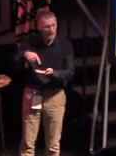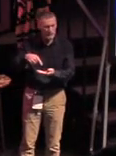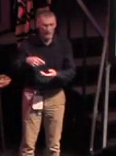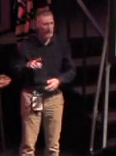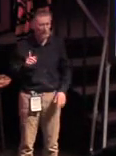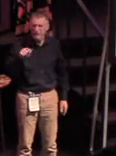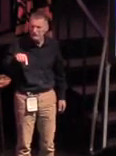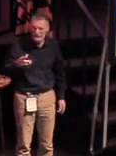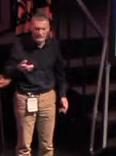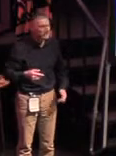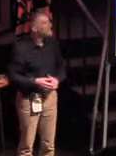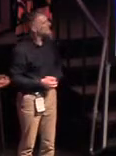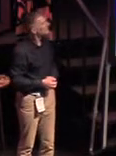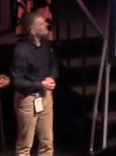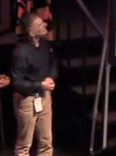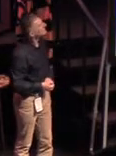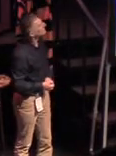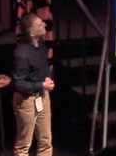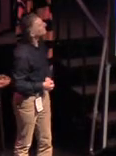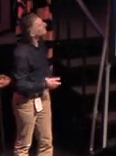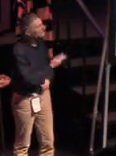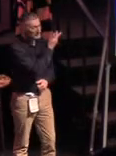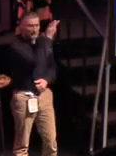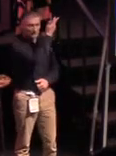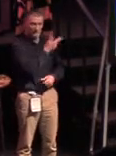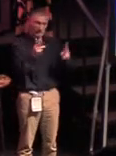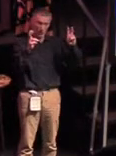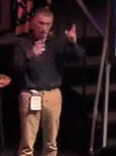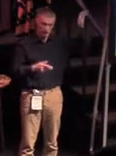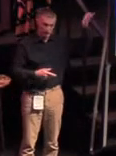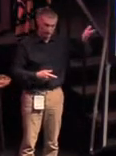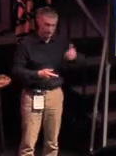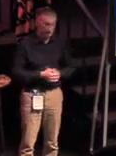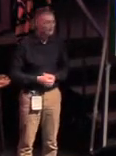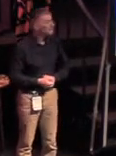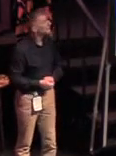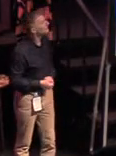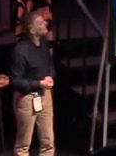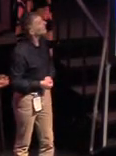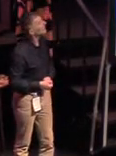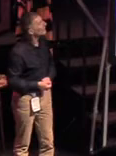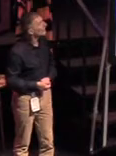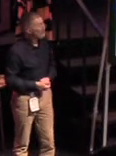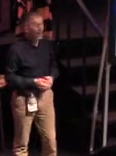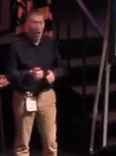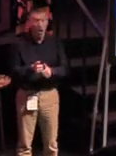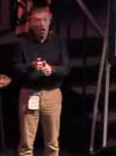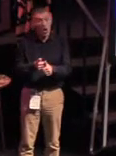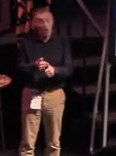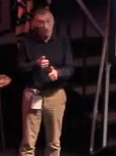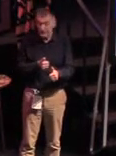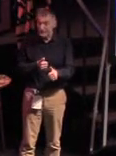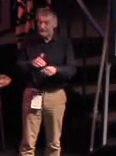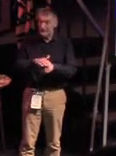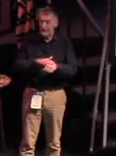Like, so companies who are more culturally and ethnically diverse were 33%